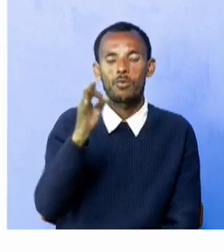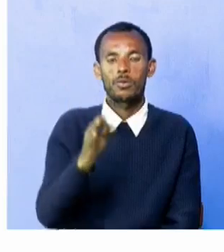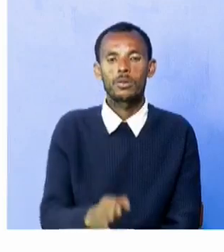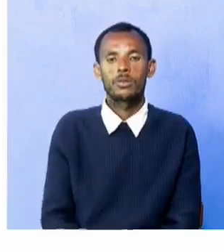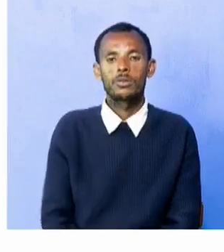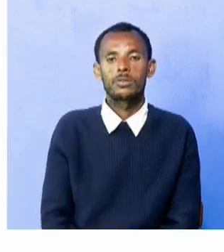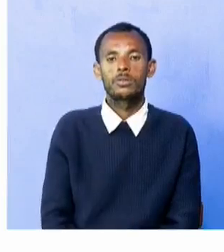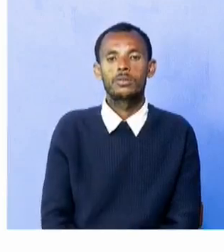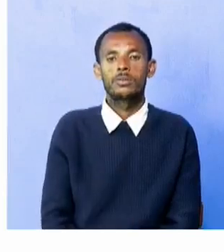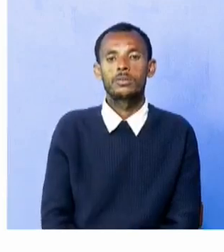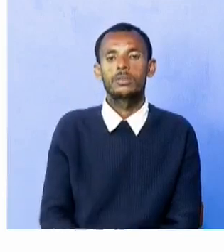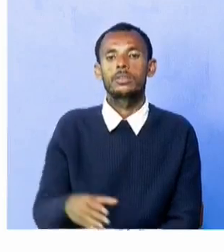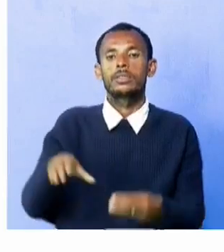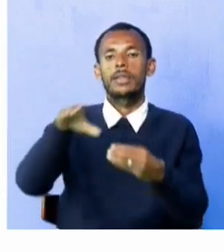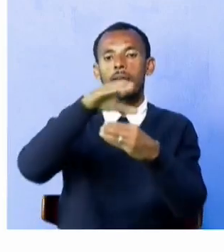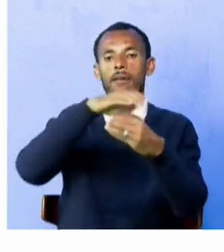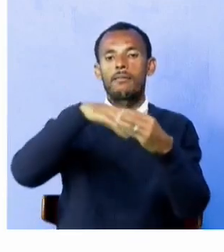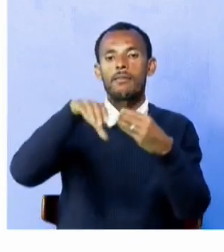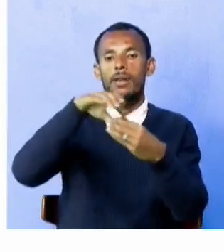a